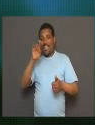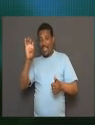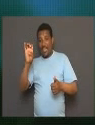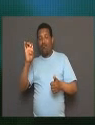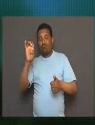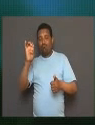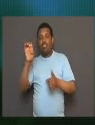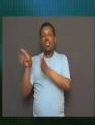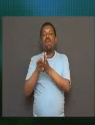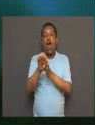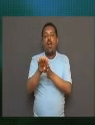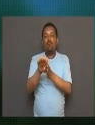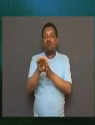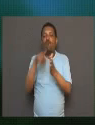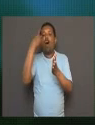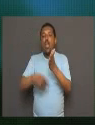is